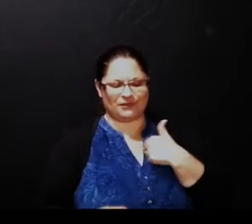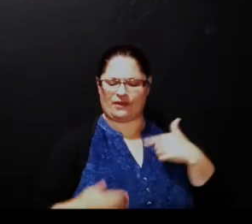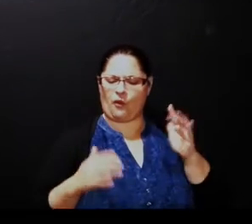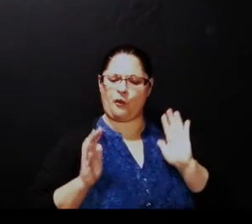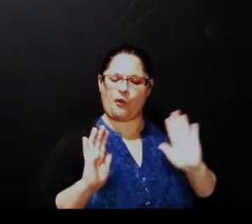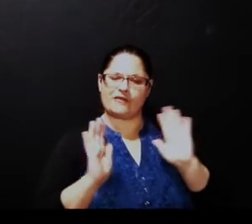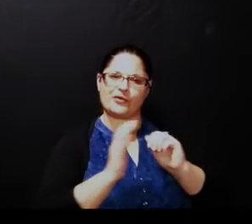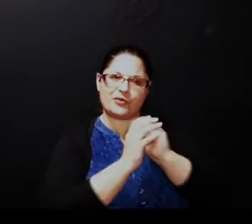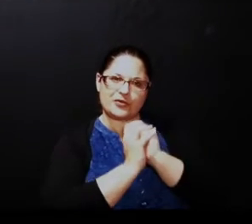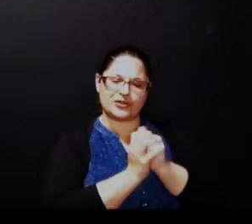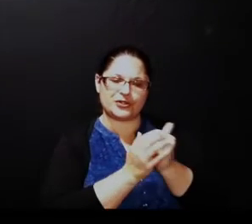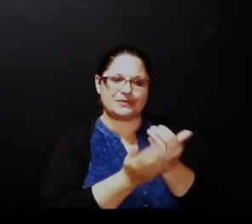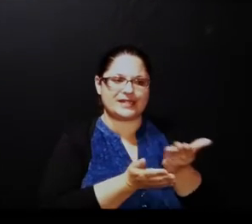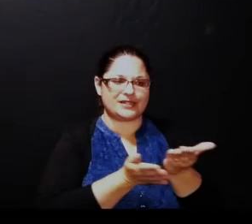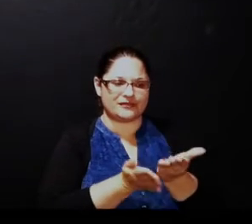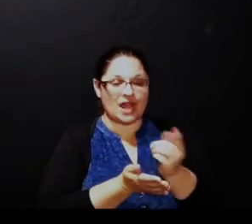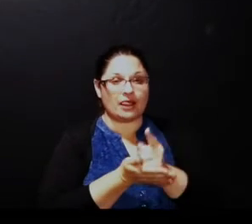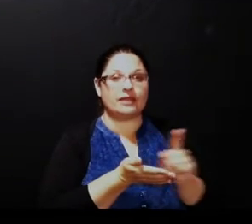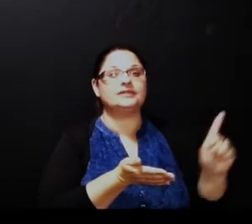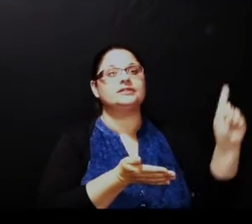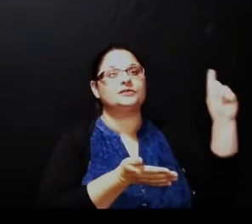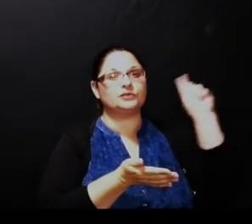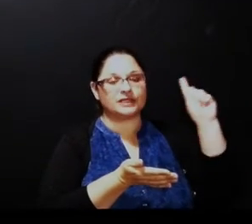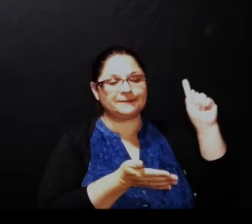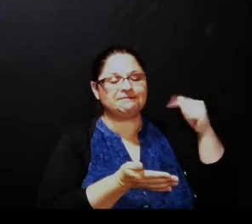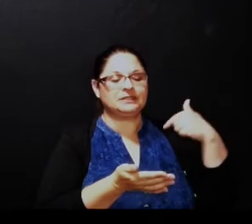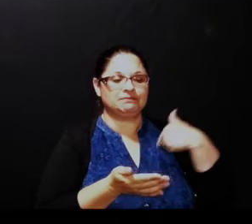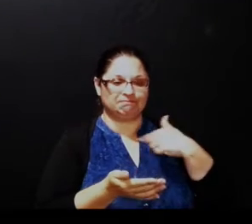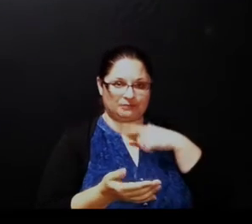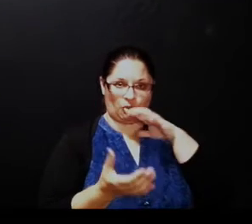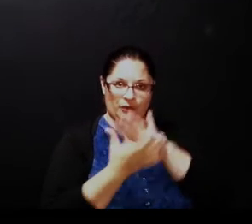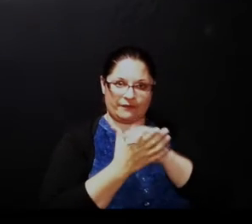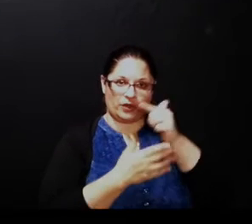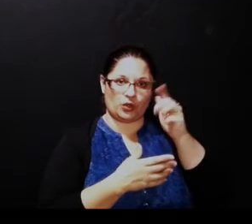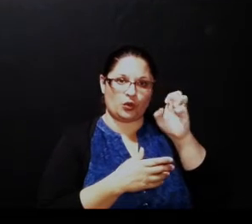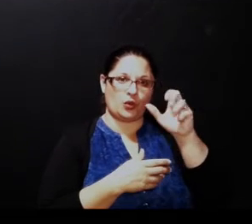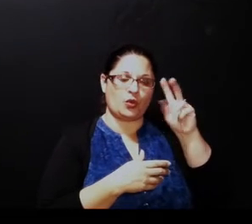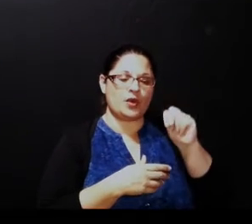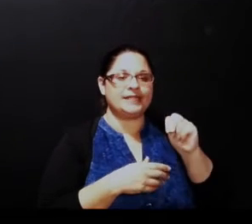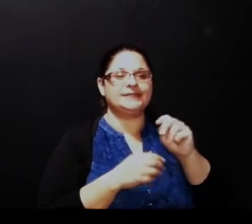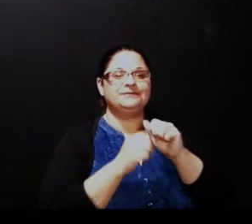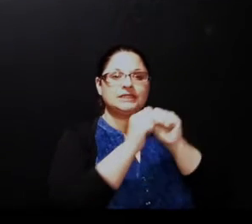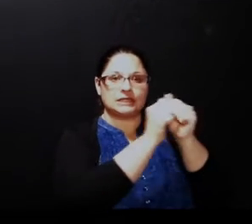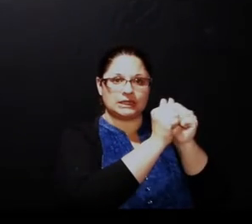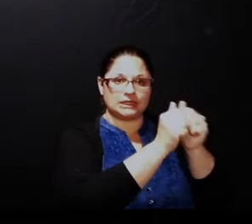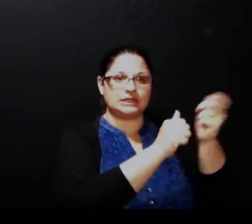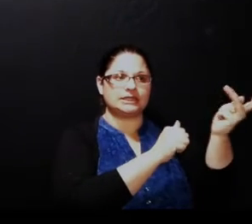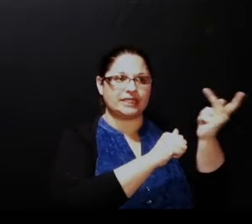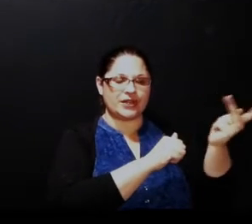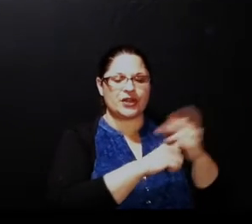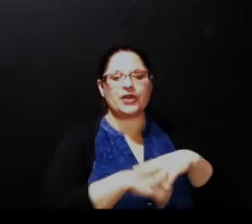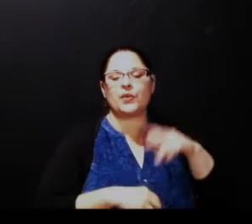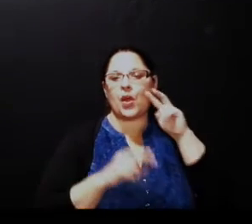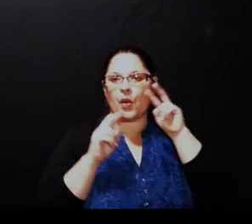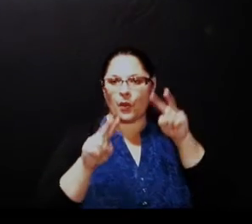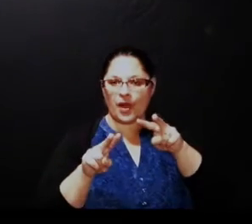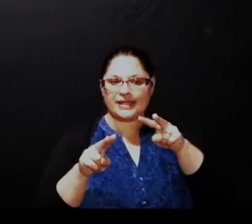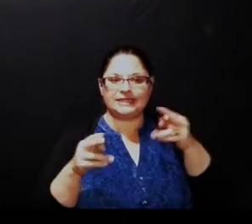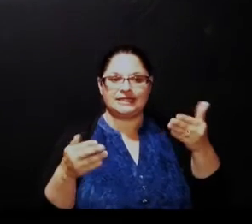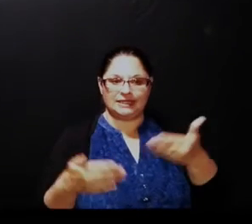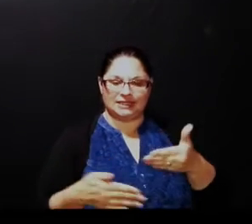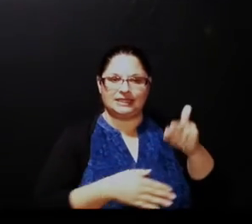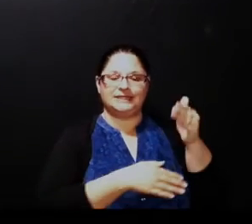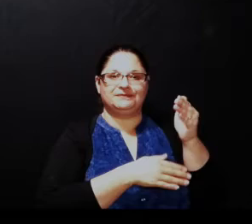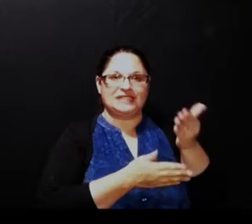Sunday away, and we were with you by streaming ourselves and enjoyed the service. Pastor Jeffrey had a tremendous sermon. The